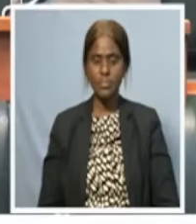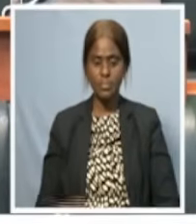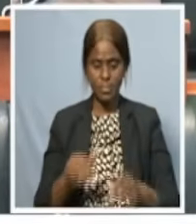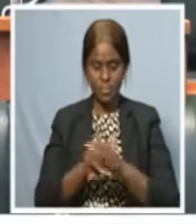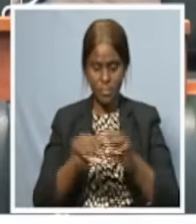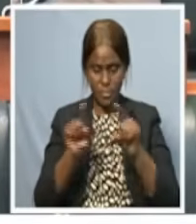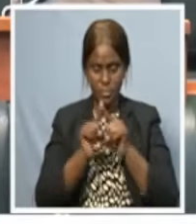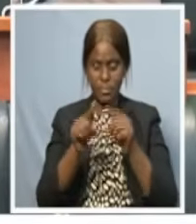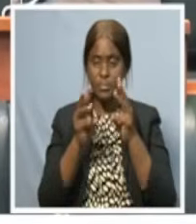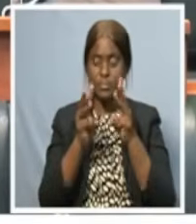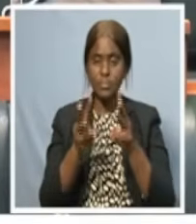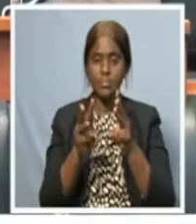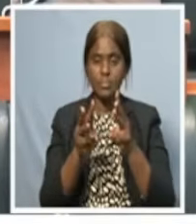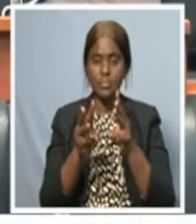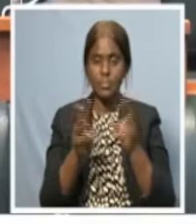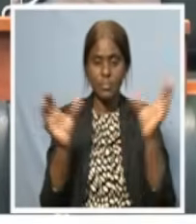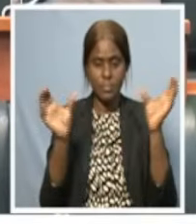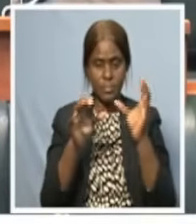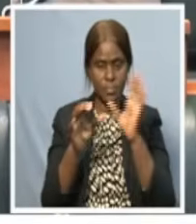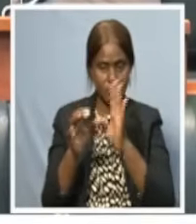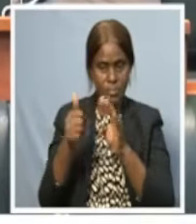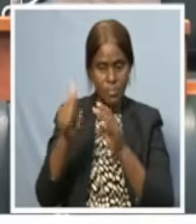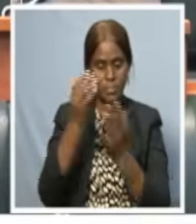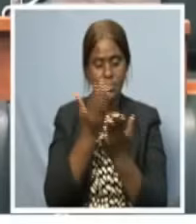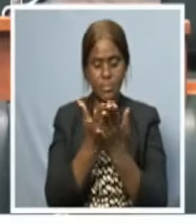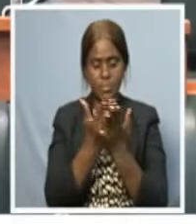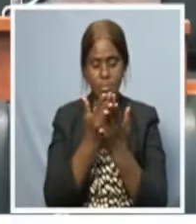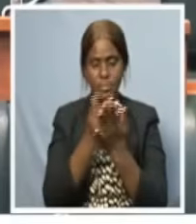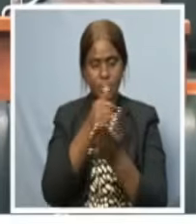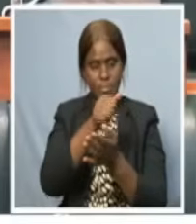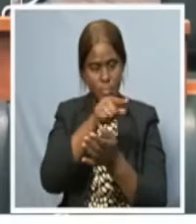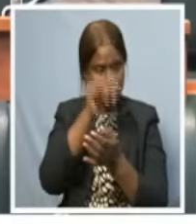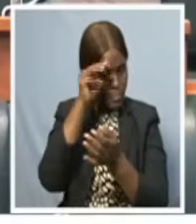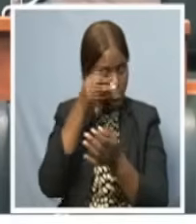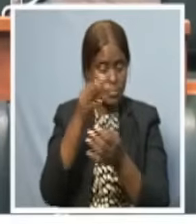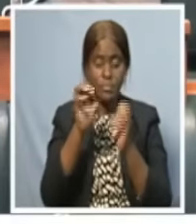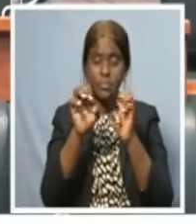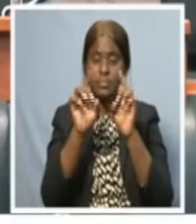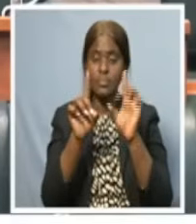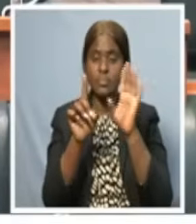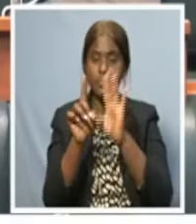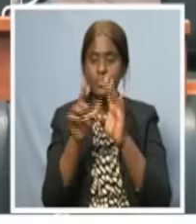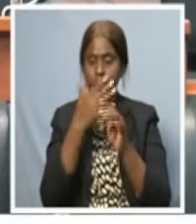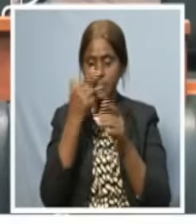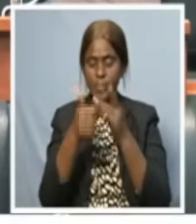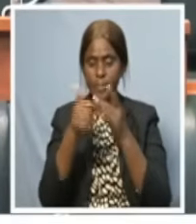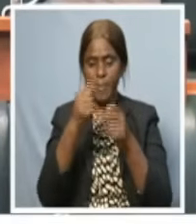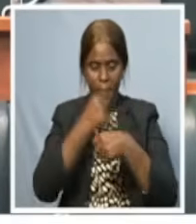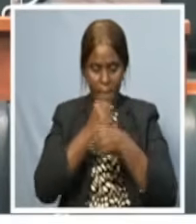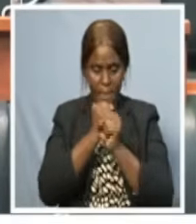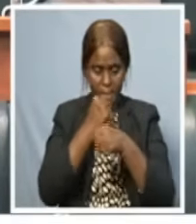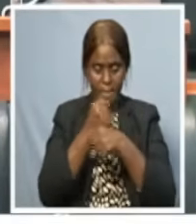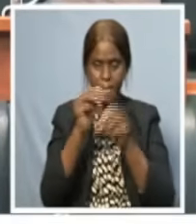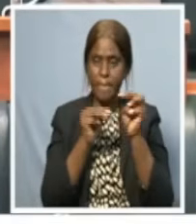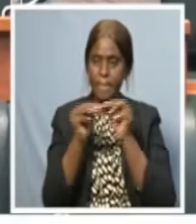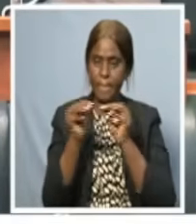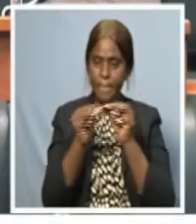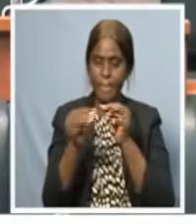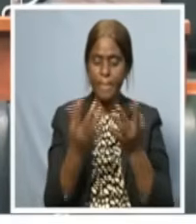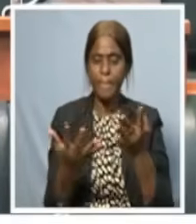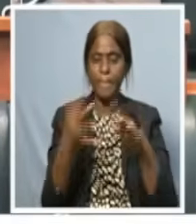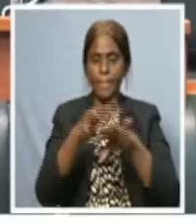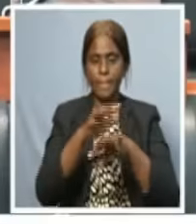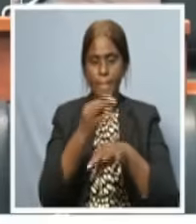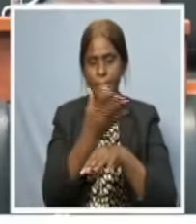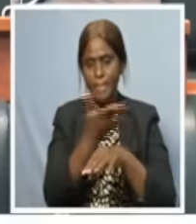In this regard, the committee recommends that the Ministry of Education should enforce mandatory